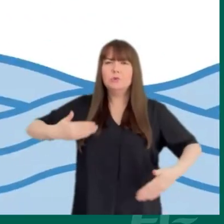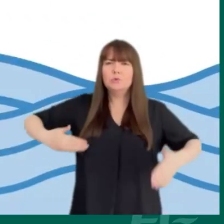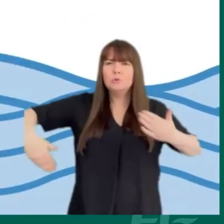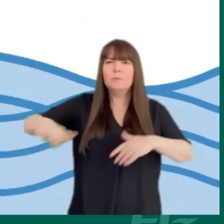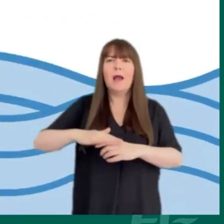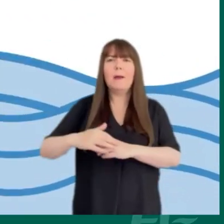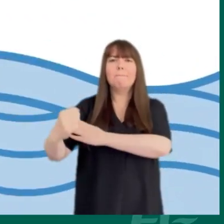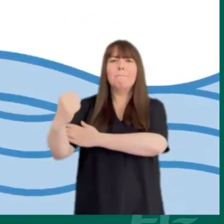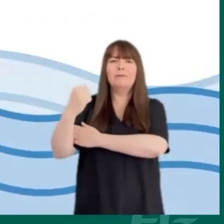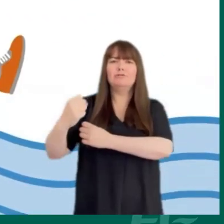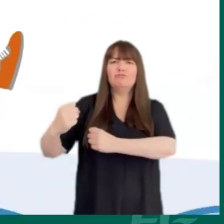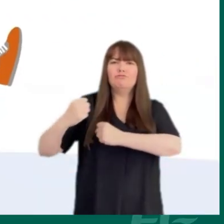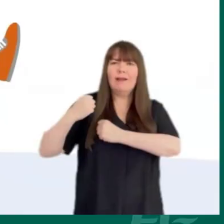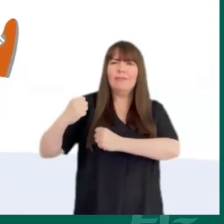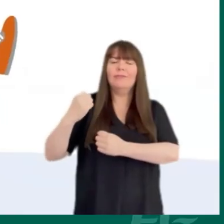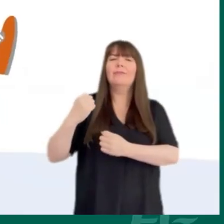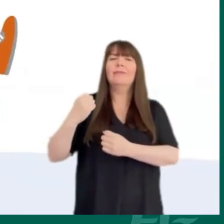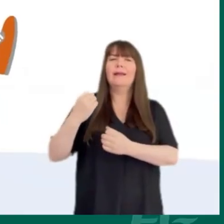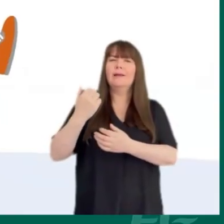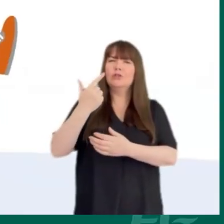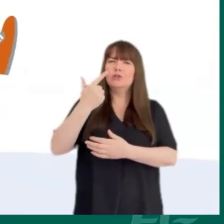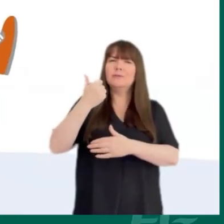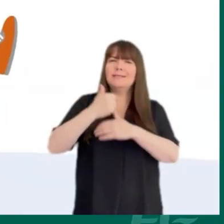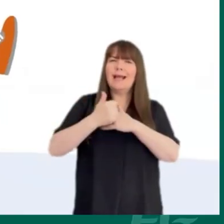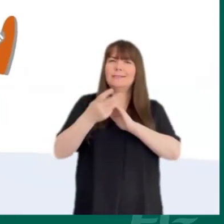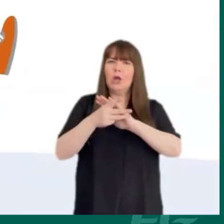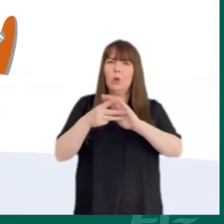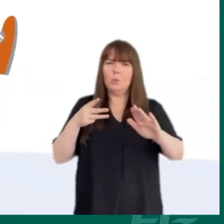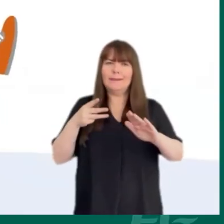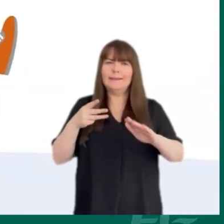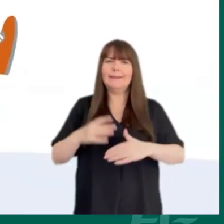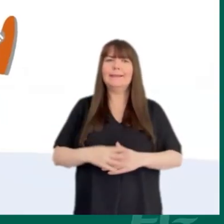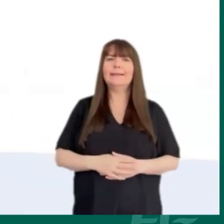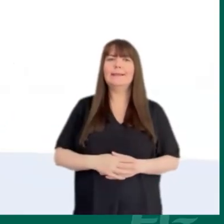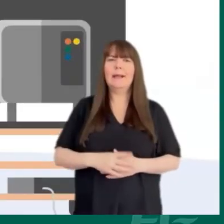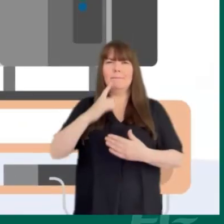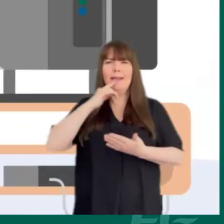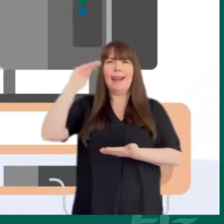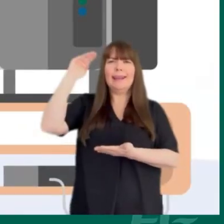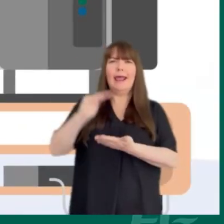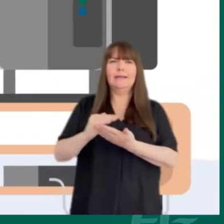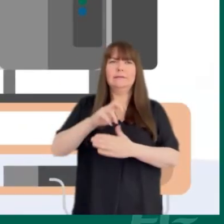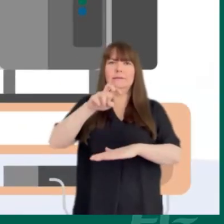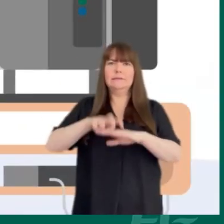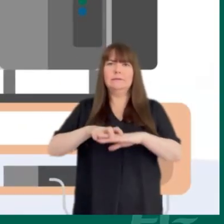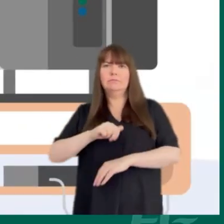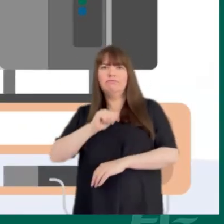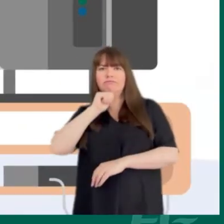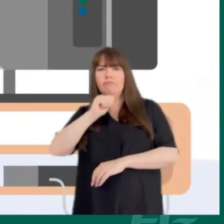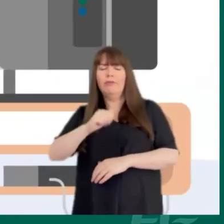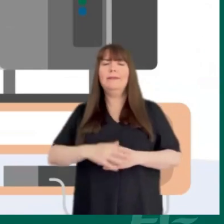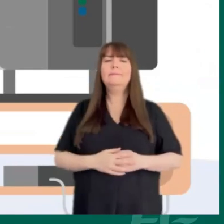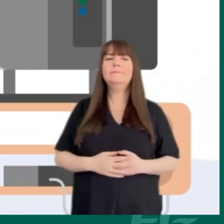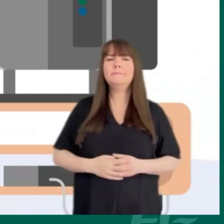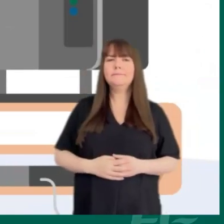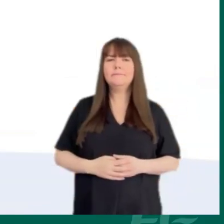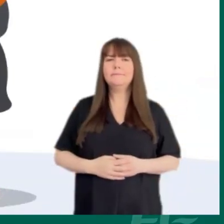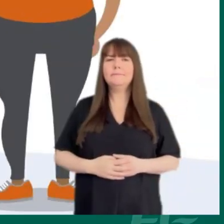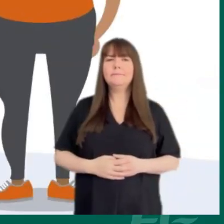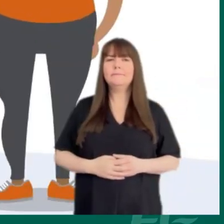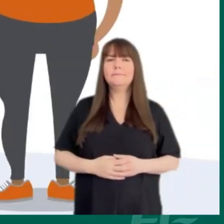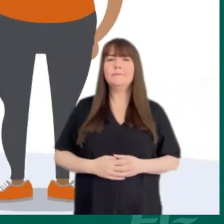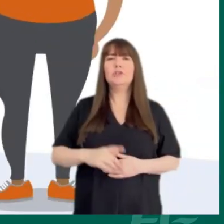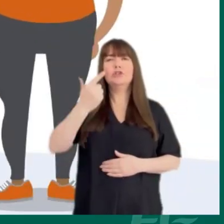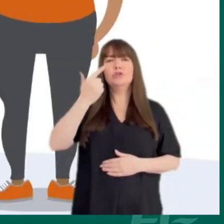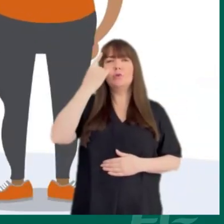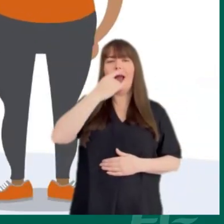and swimming, muscle strengthening exercises at least 2 days a week, and limiting sedentary behaviour. You